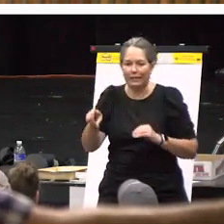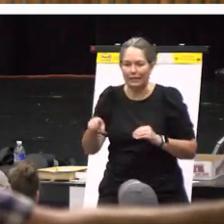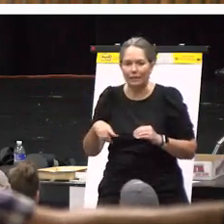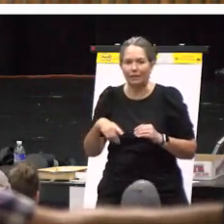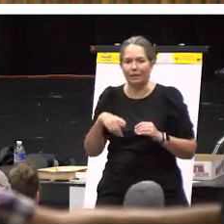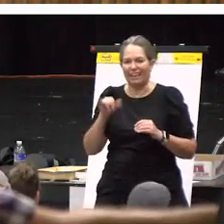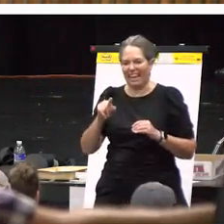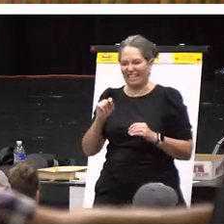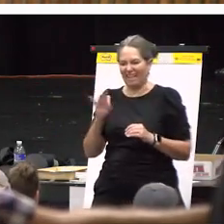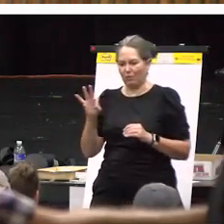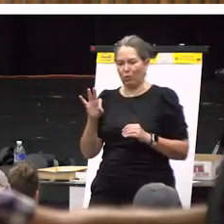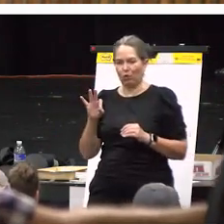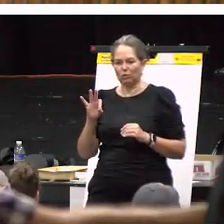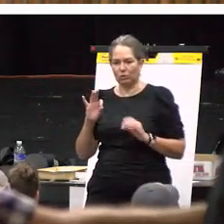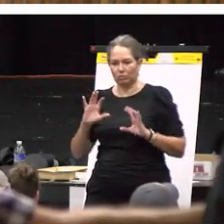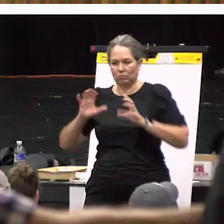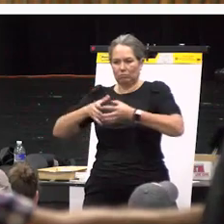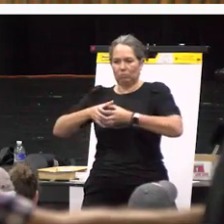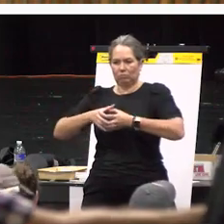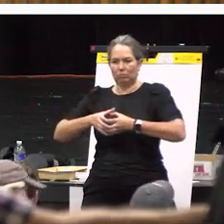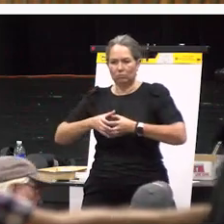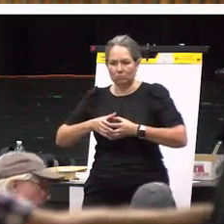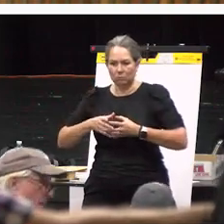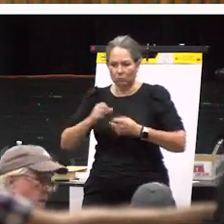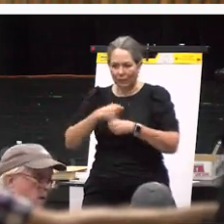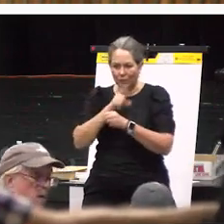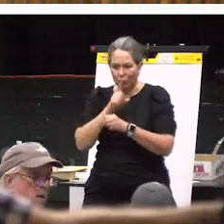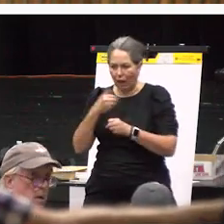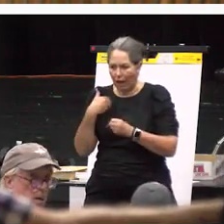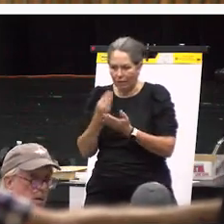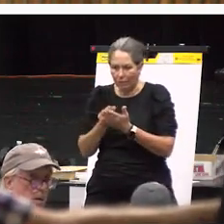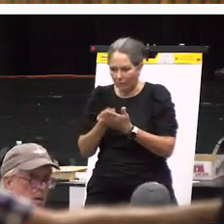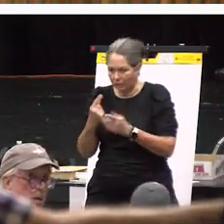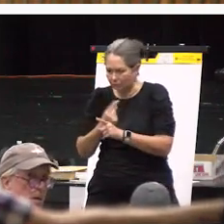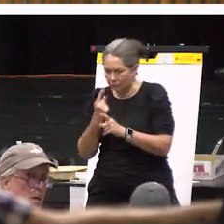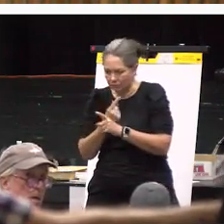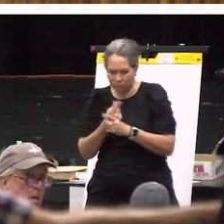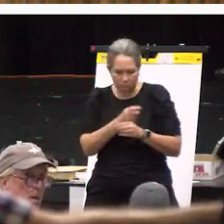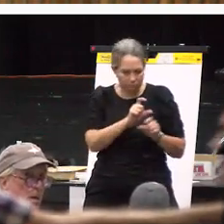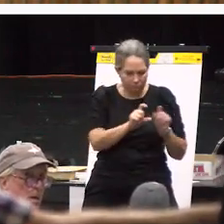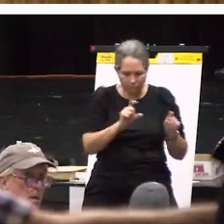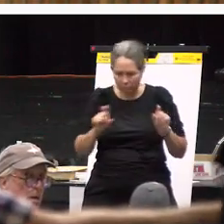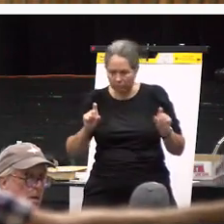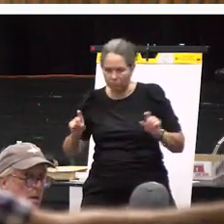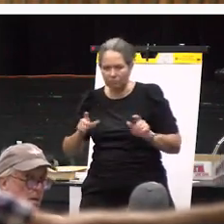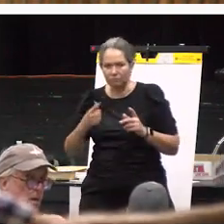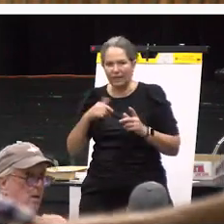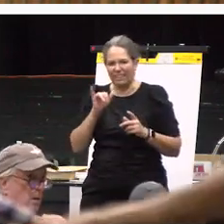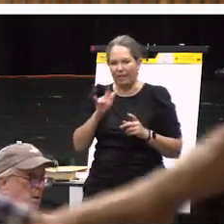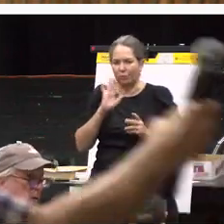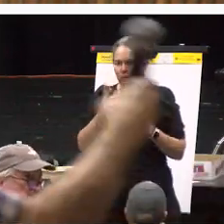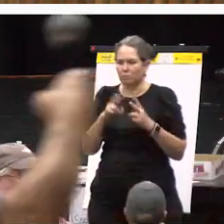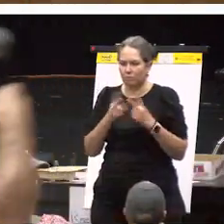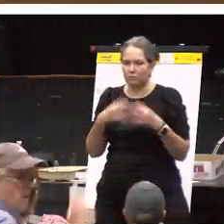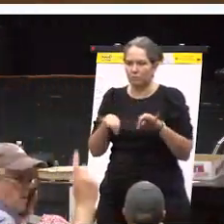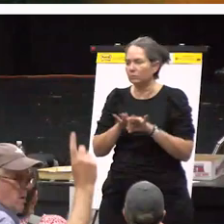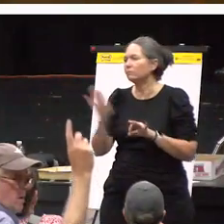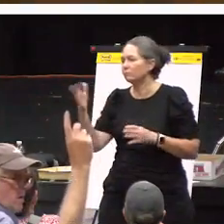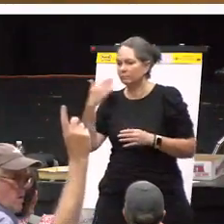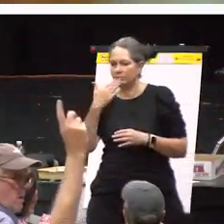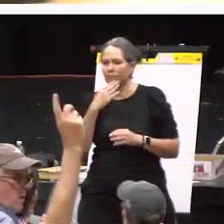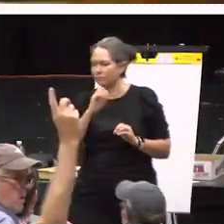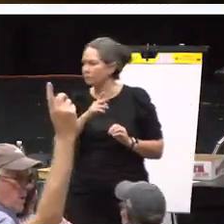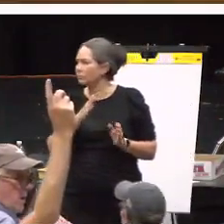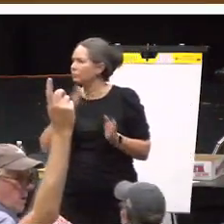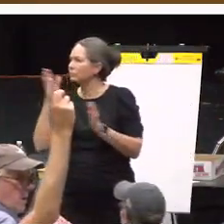and task force exercise, I think, really is a key kind of systemic undergirding of everything else. Terrific. Thank you so much.